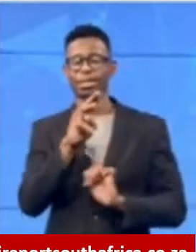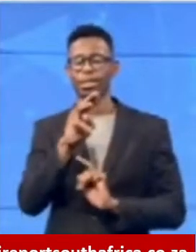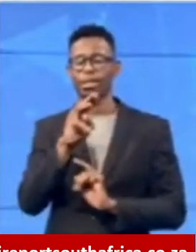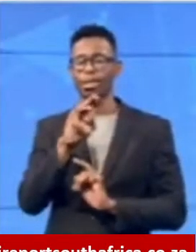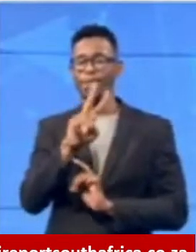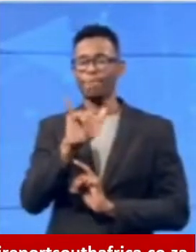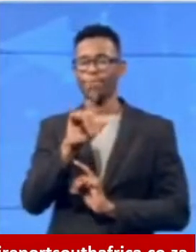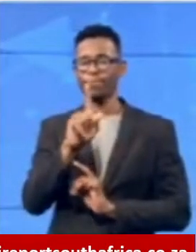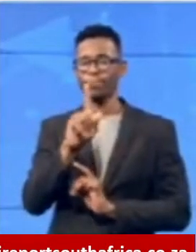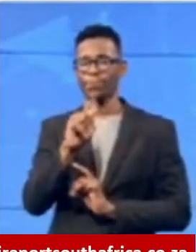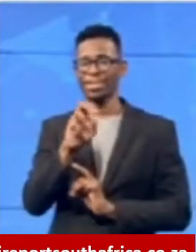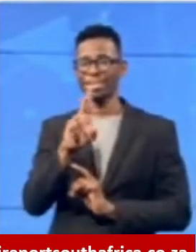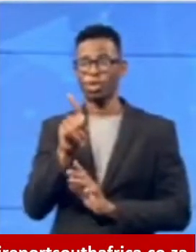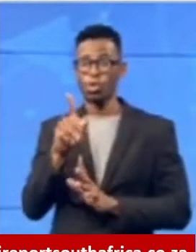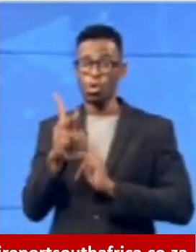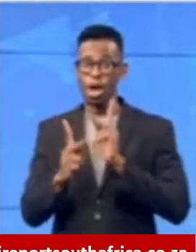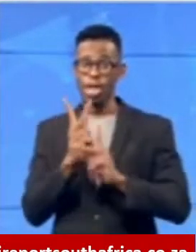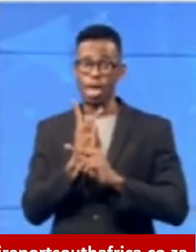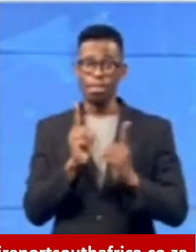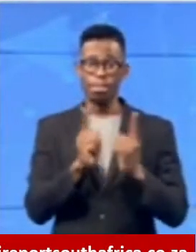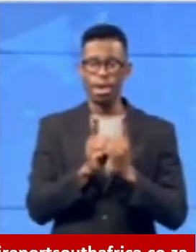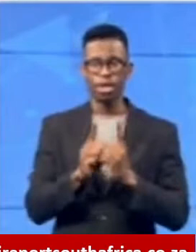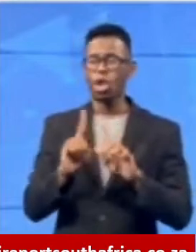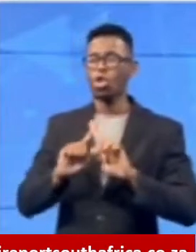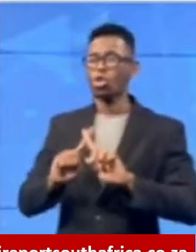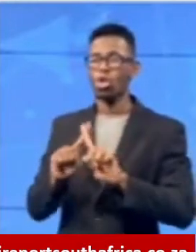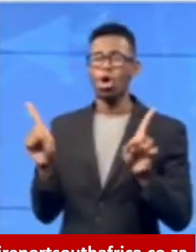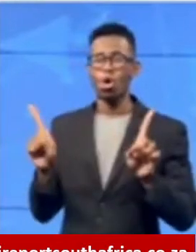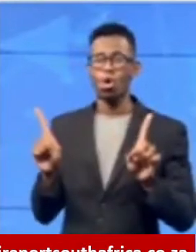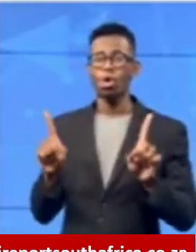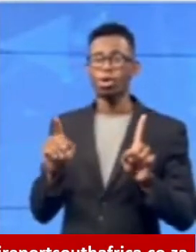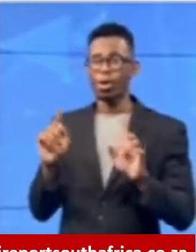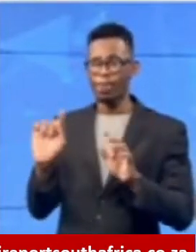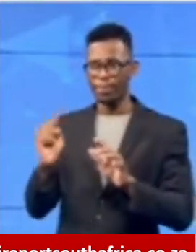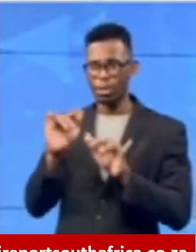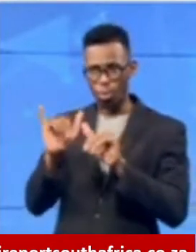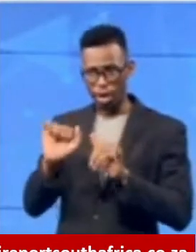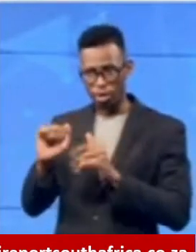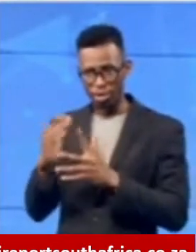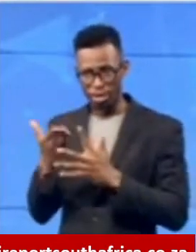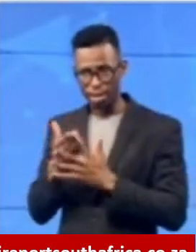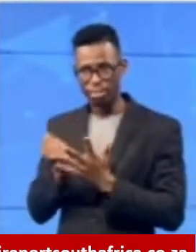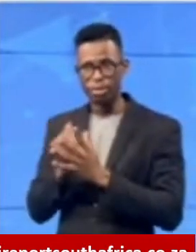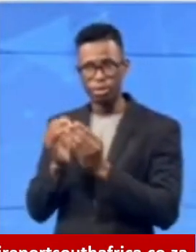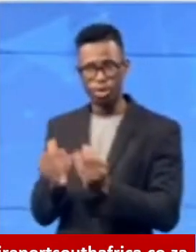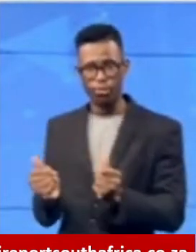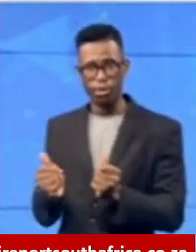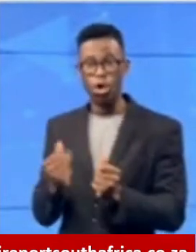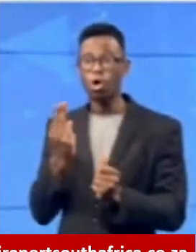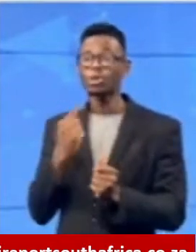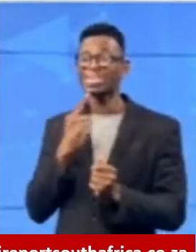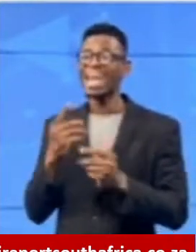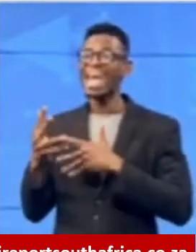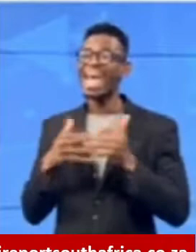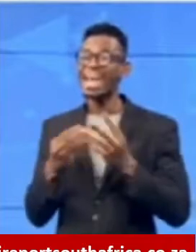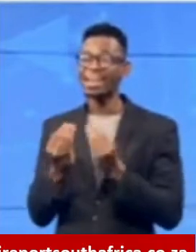Ramorafi, in any manner pending this case. And I always say, when I say any manner, I really mean any manner.